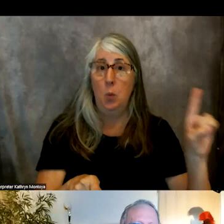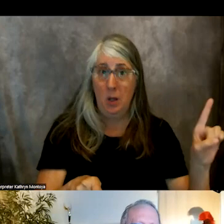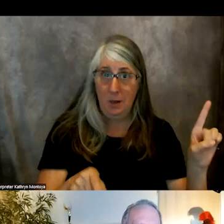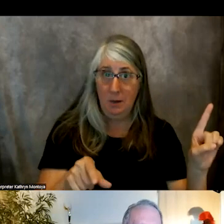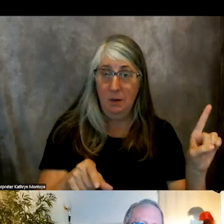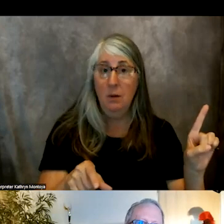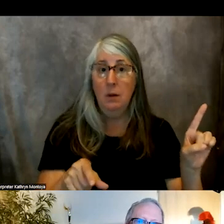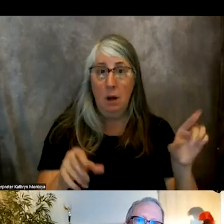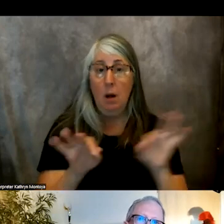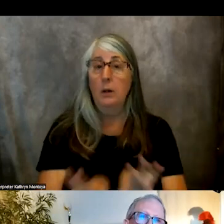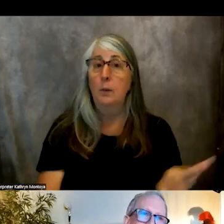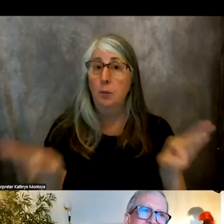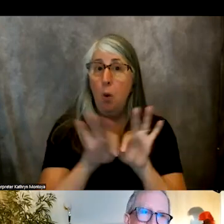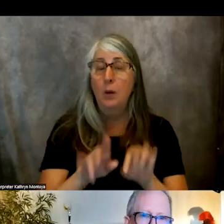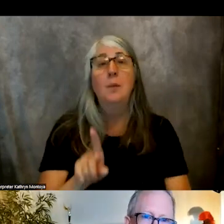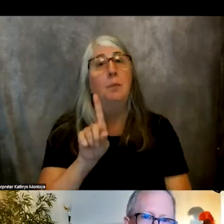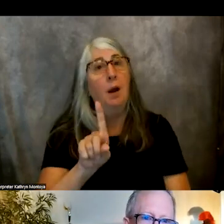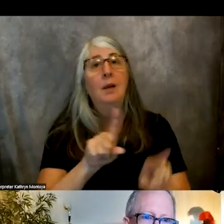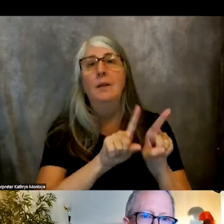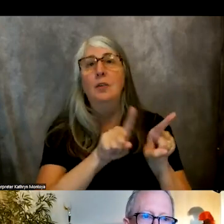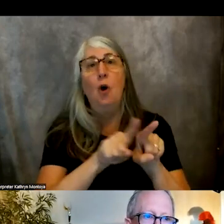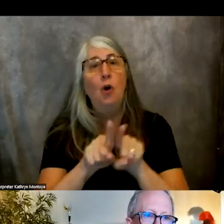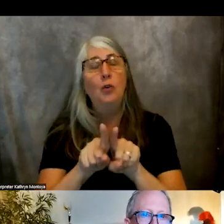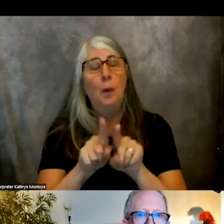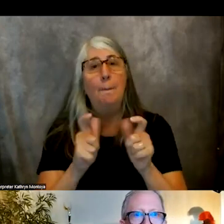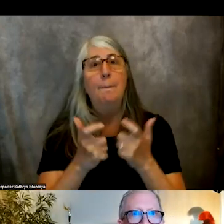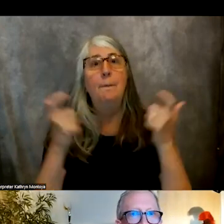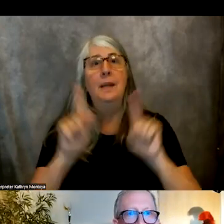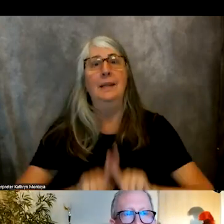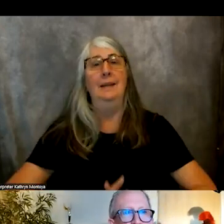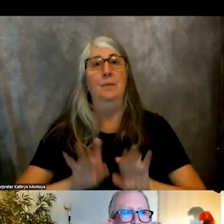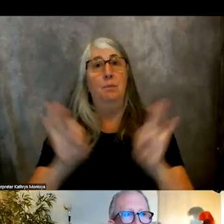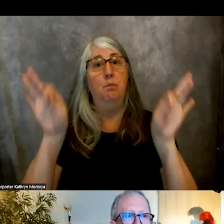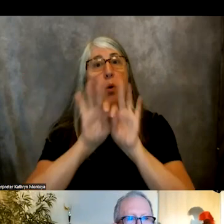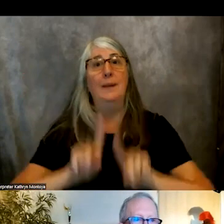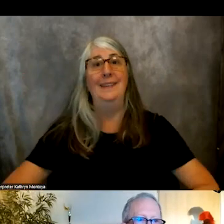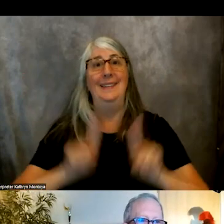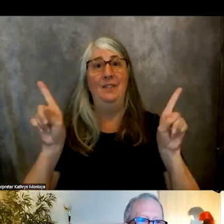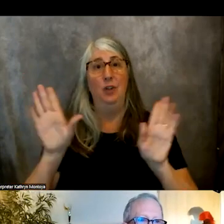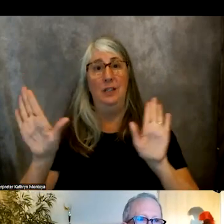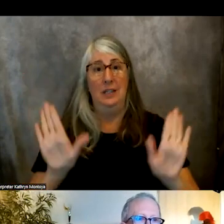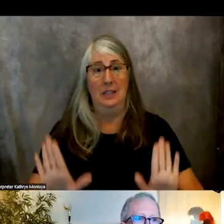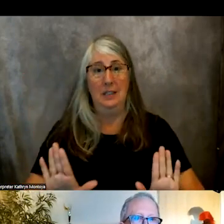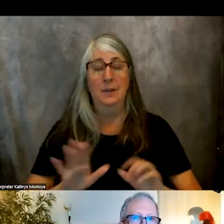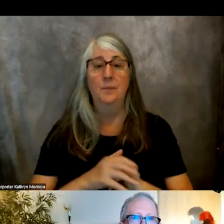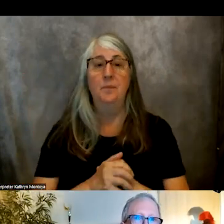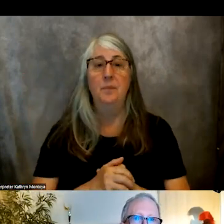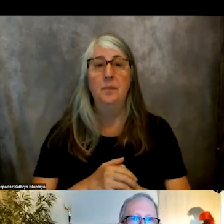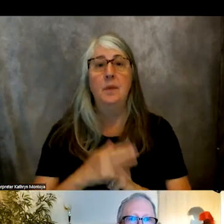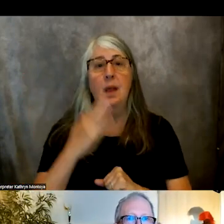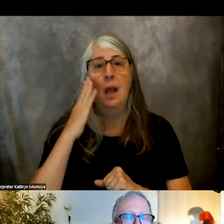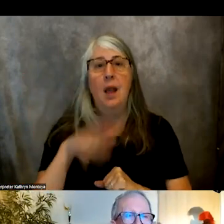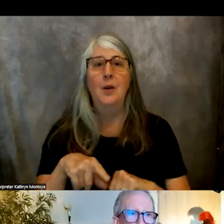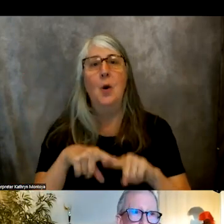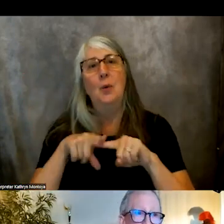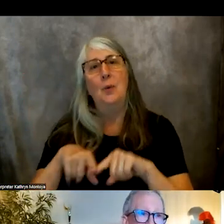are important, there are also key differences. And Vic, that's clearly cheating, relying on Paul Galdis on my